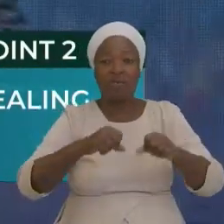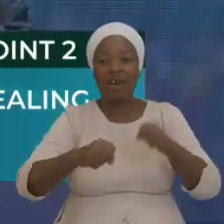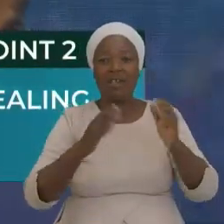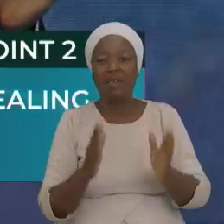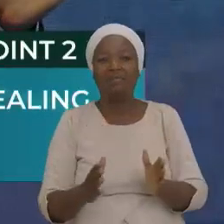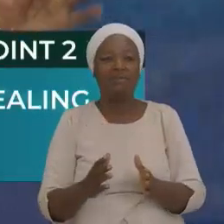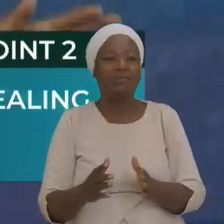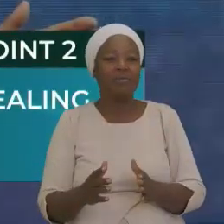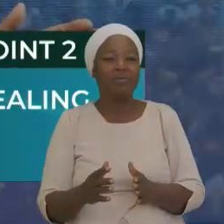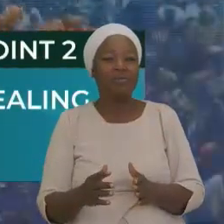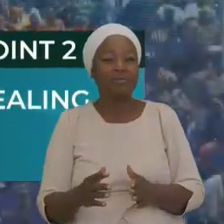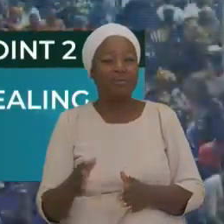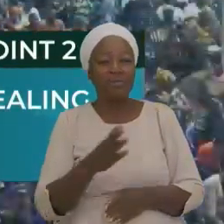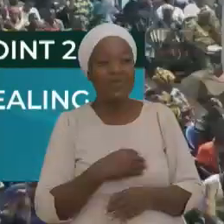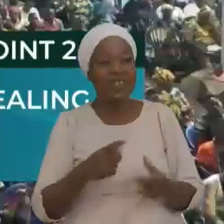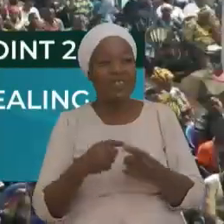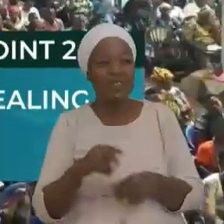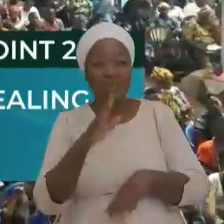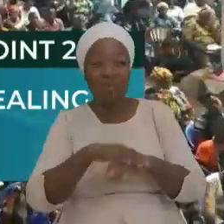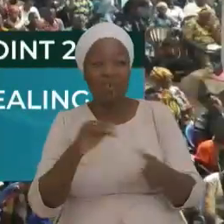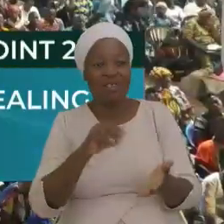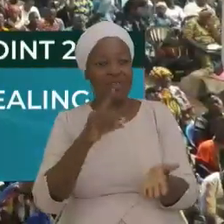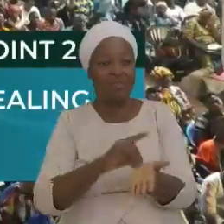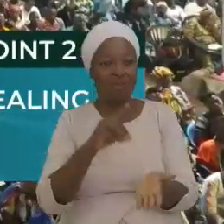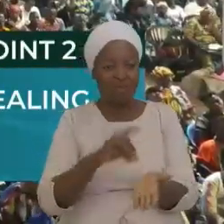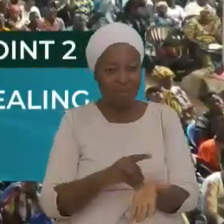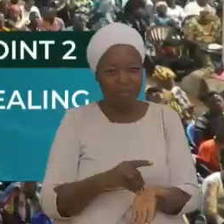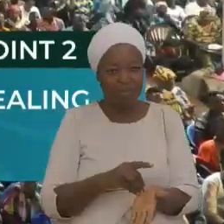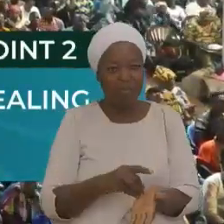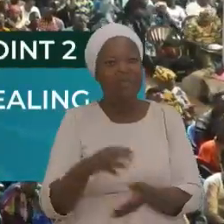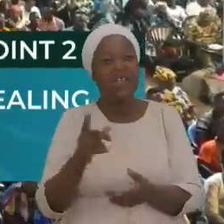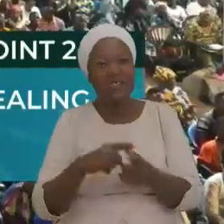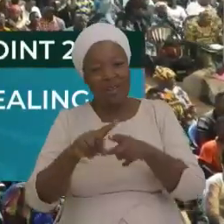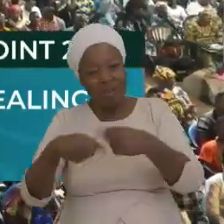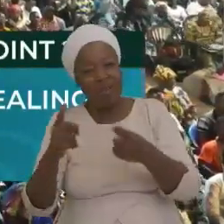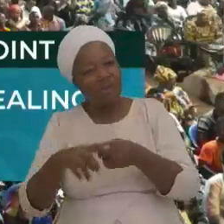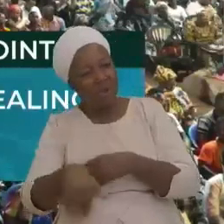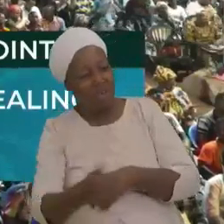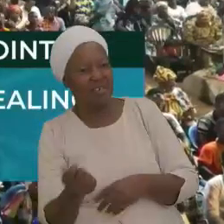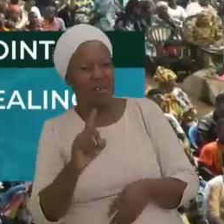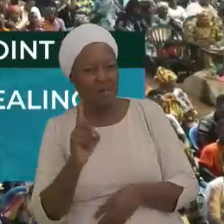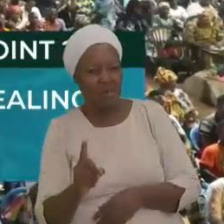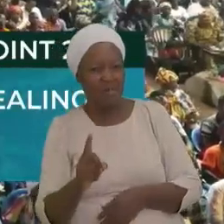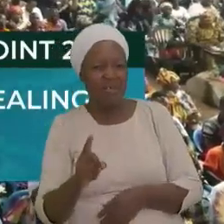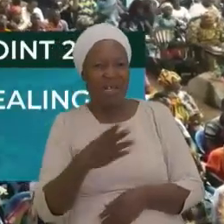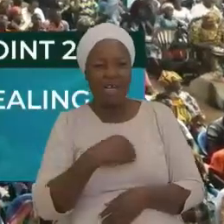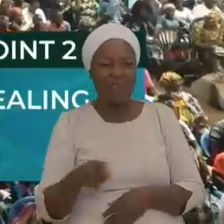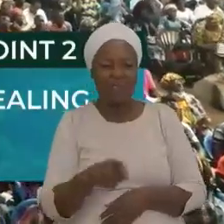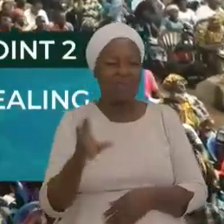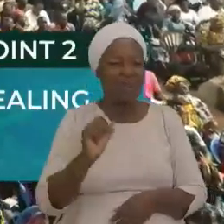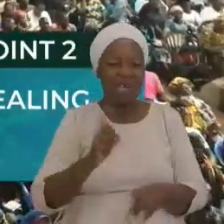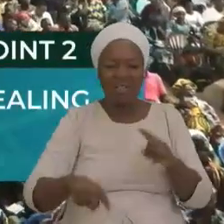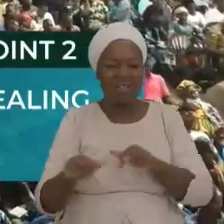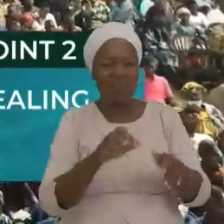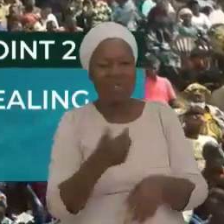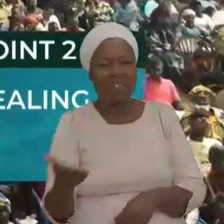It's called a physician. And then went to another one. And those ones, they couldn't do anything.